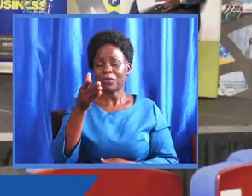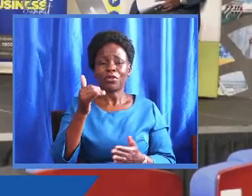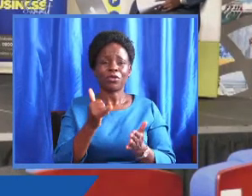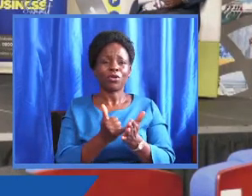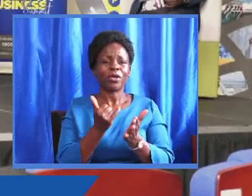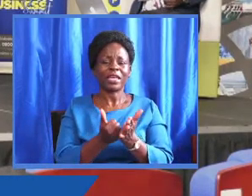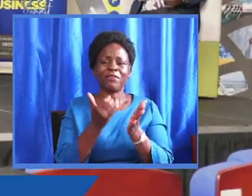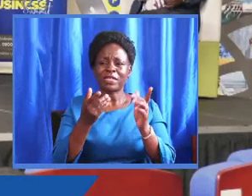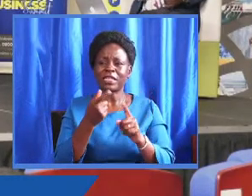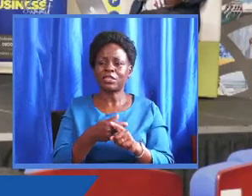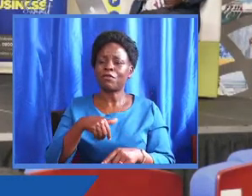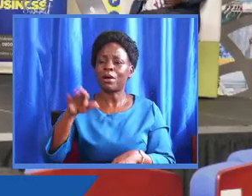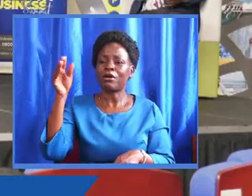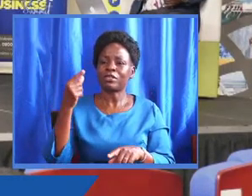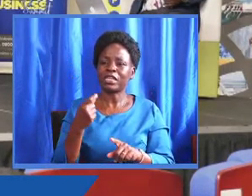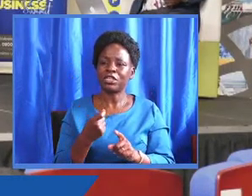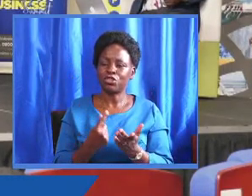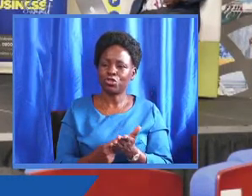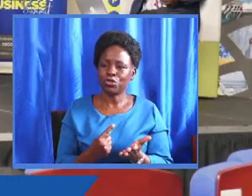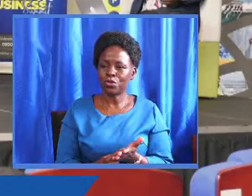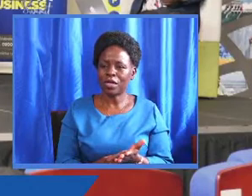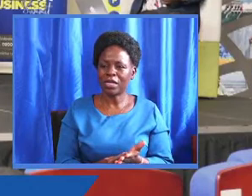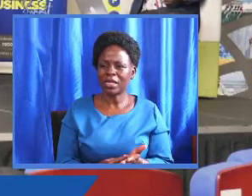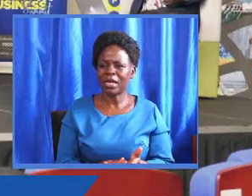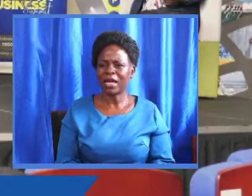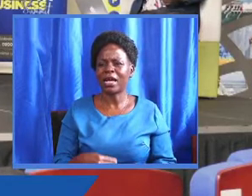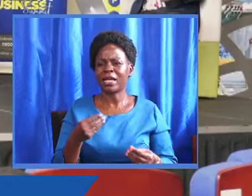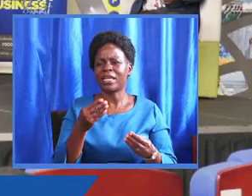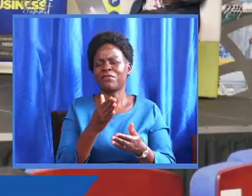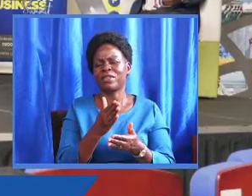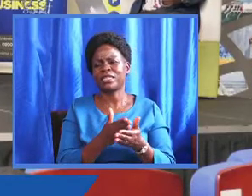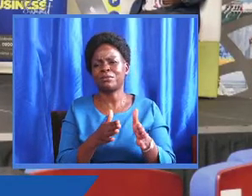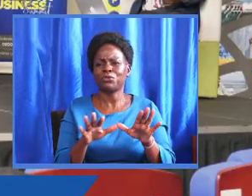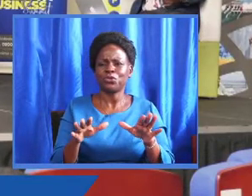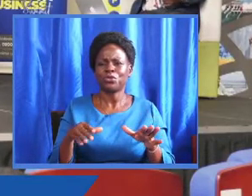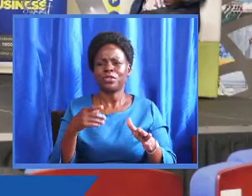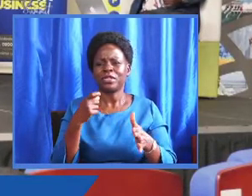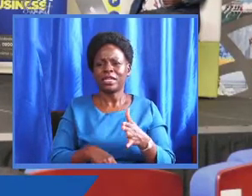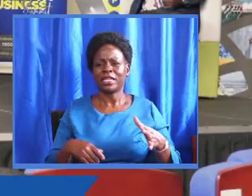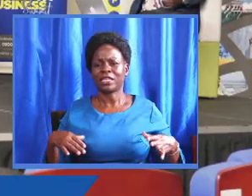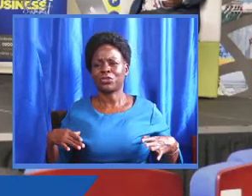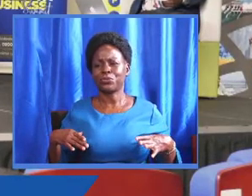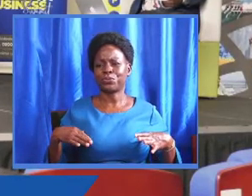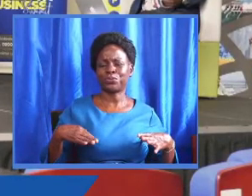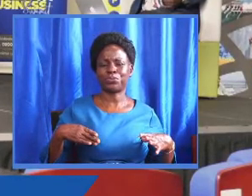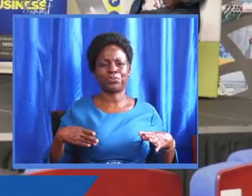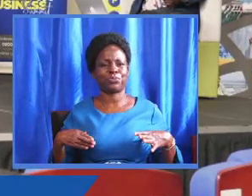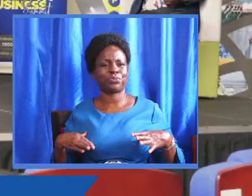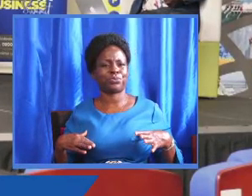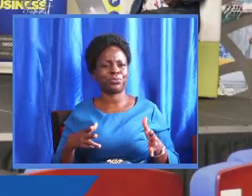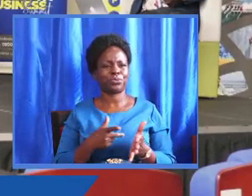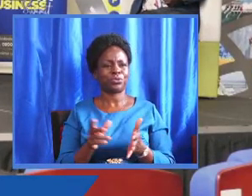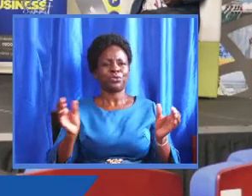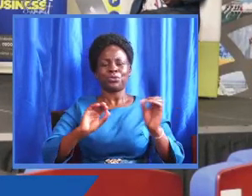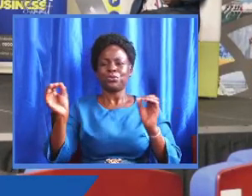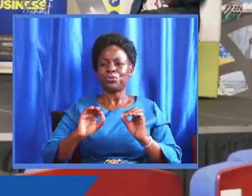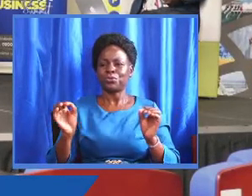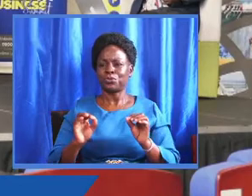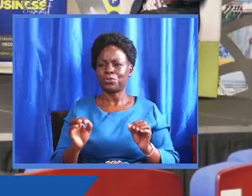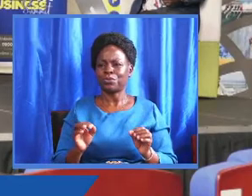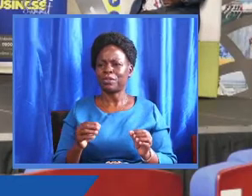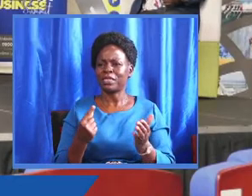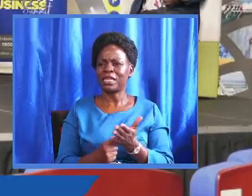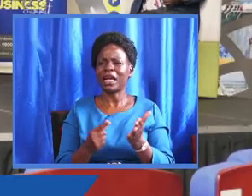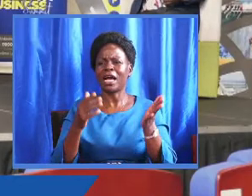investors from outside Uganda are given some leeway, tax holiday. You know, we hear the stories coming. How about